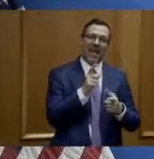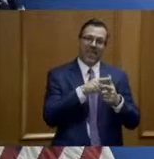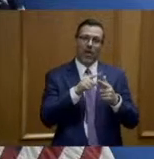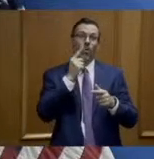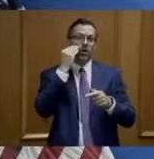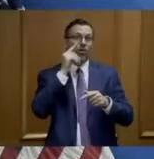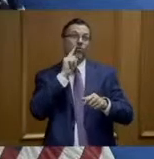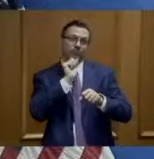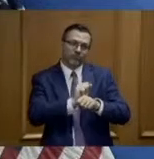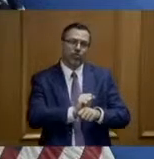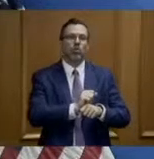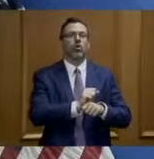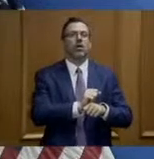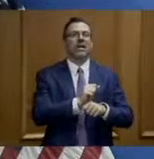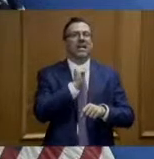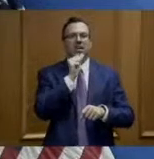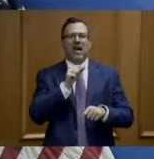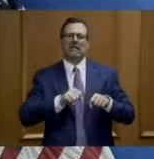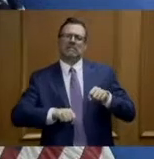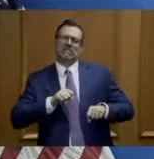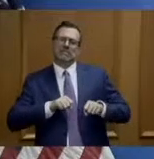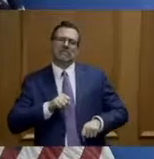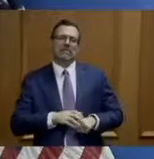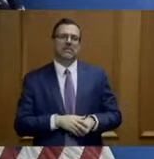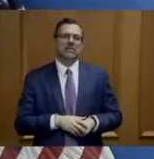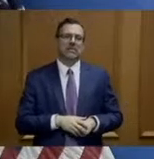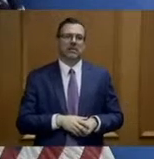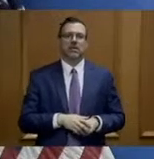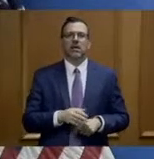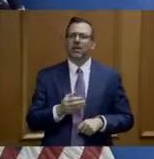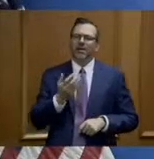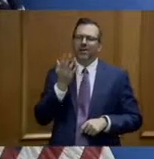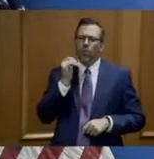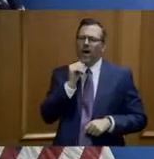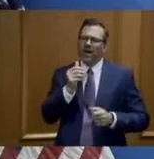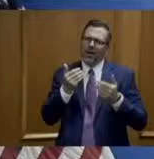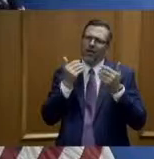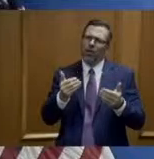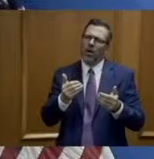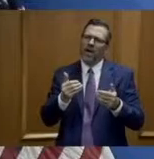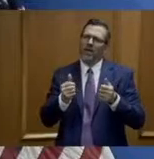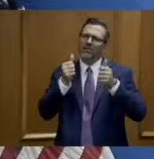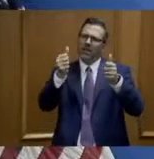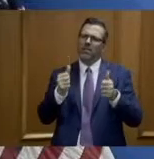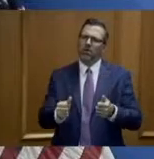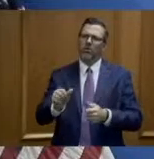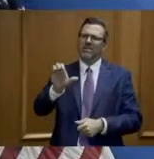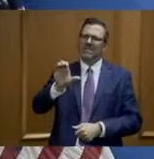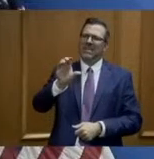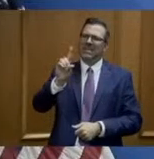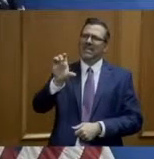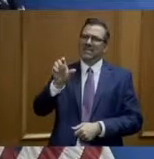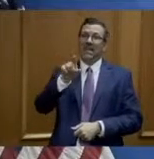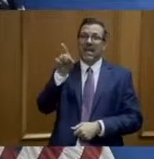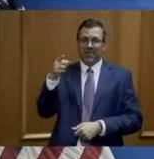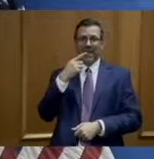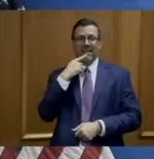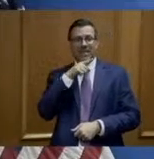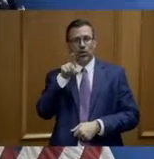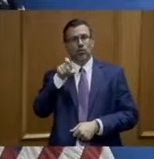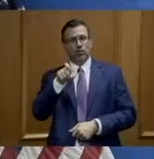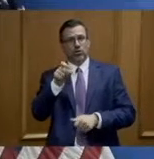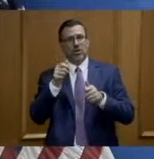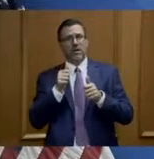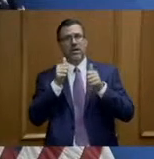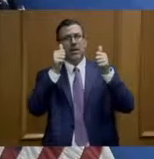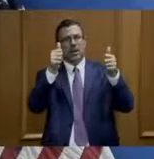probable. Well, why not release that probable amount as what the CDC is recommending? And do you fear that the